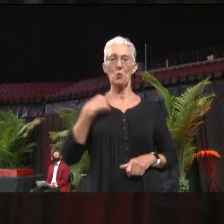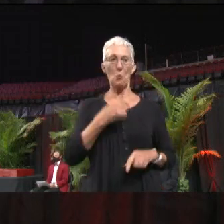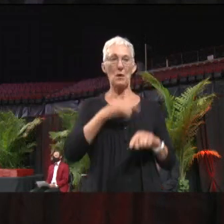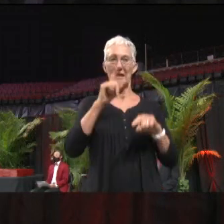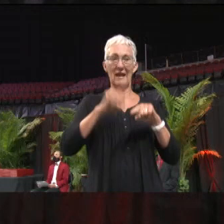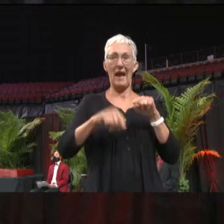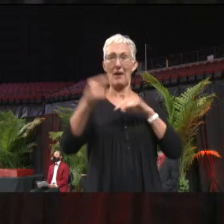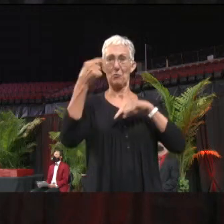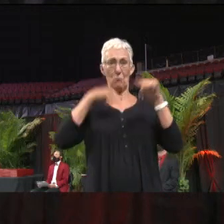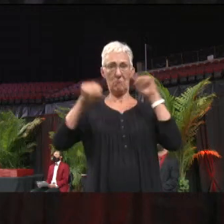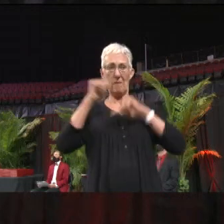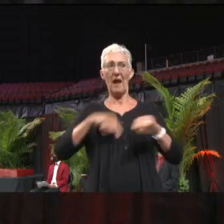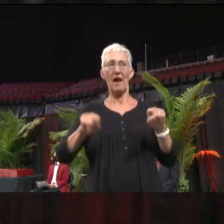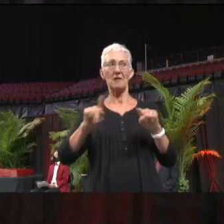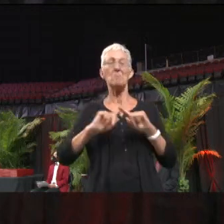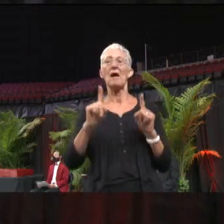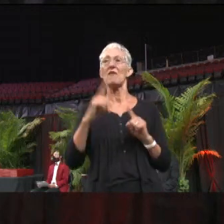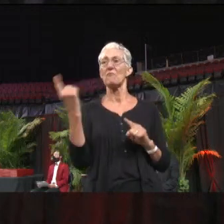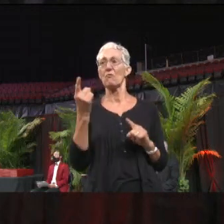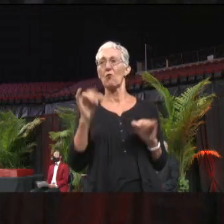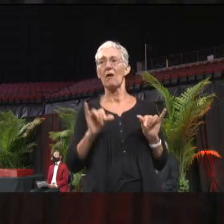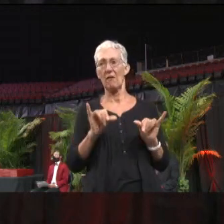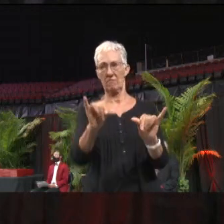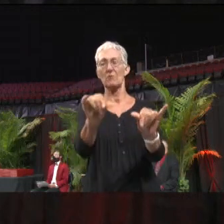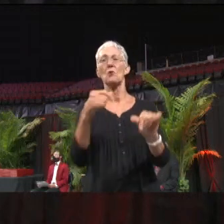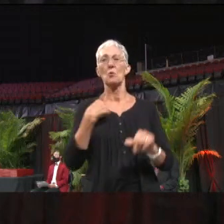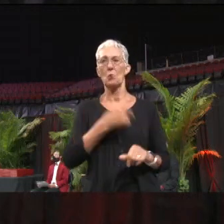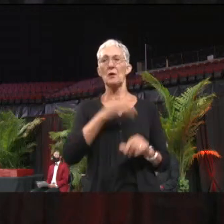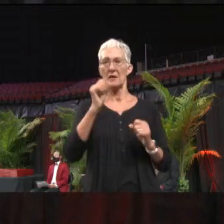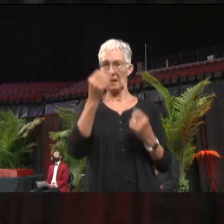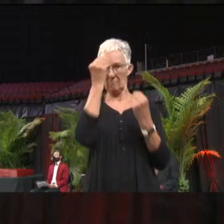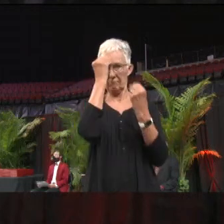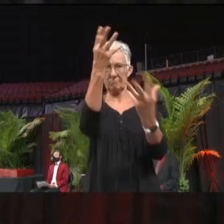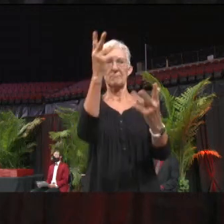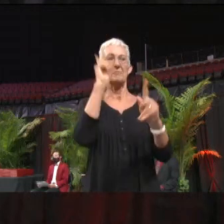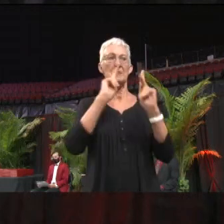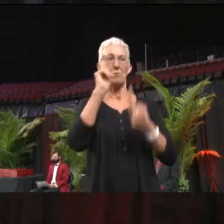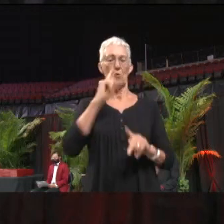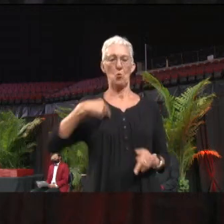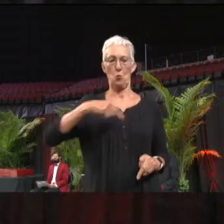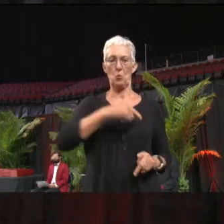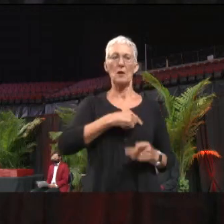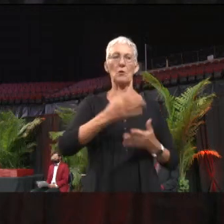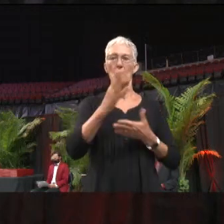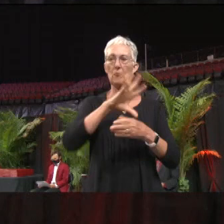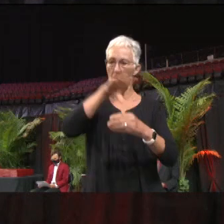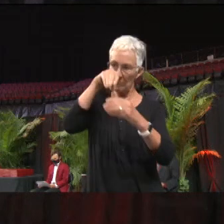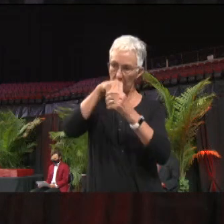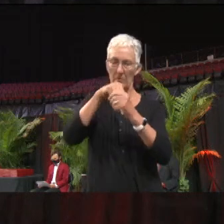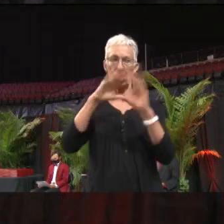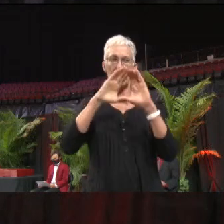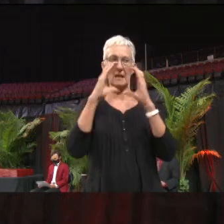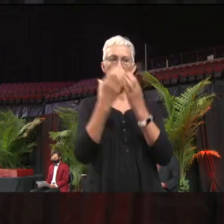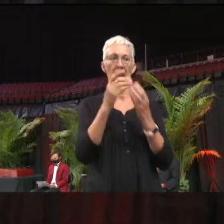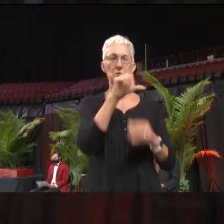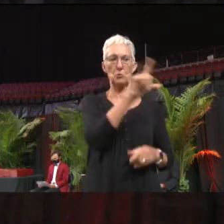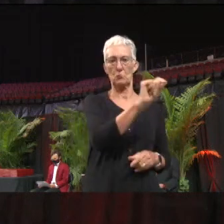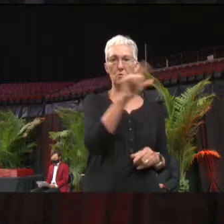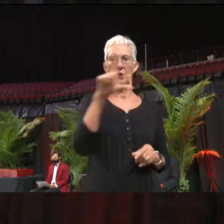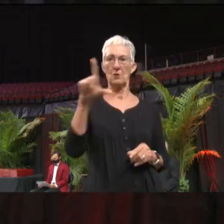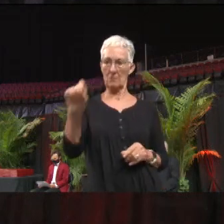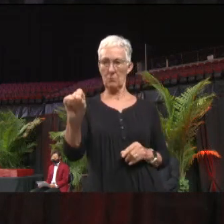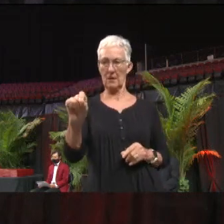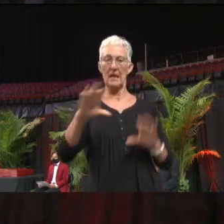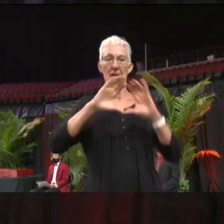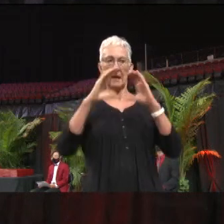able to tell people that we were a part of the class of 2020, the class that faced and overcame a pandemic,